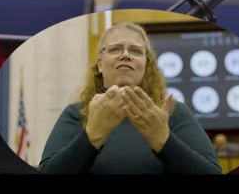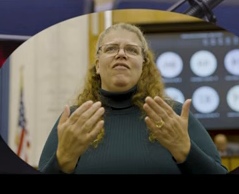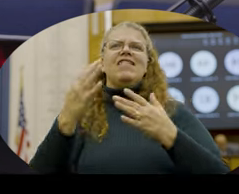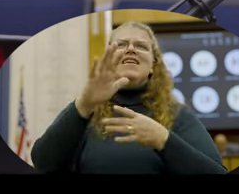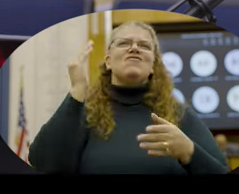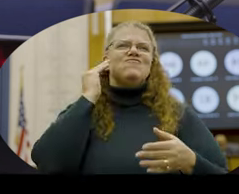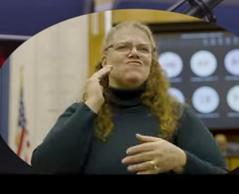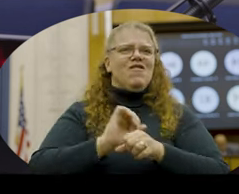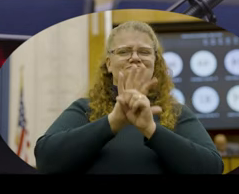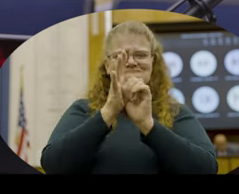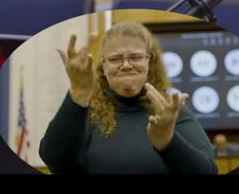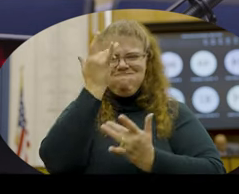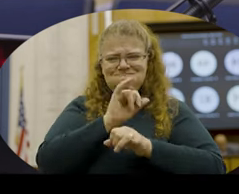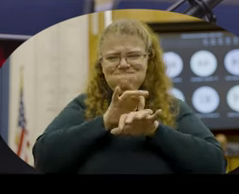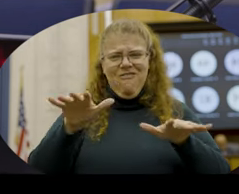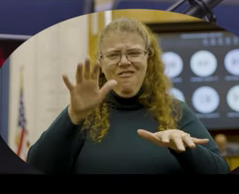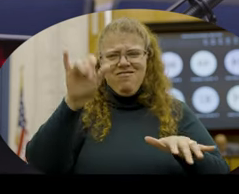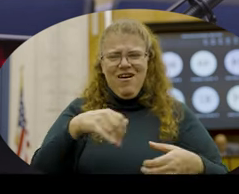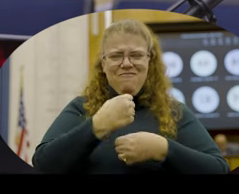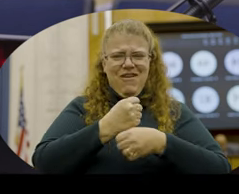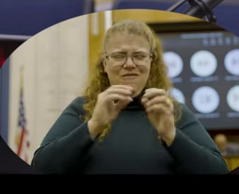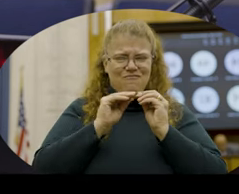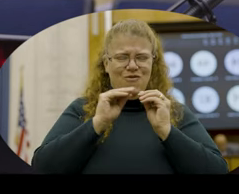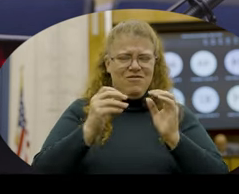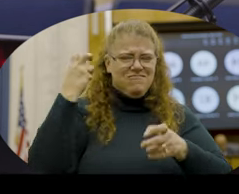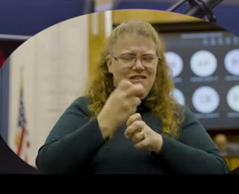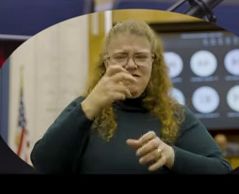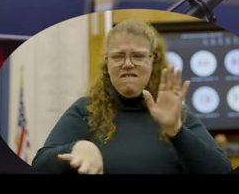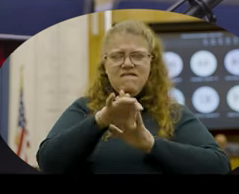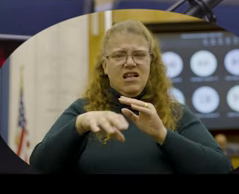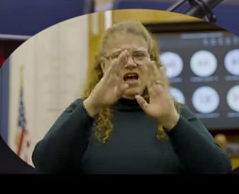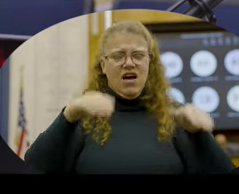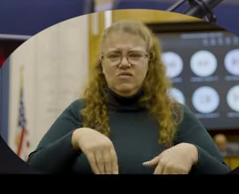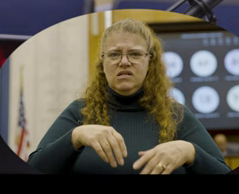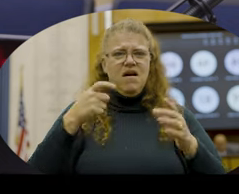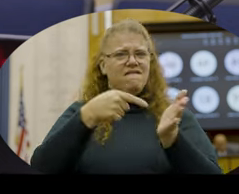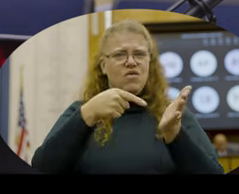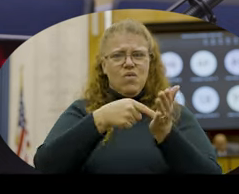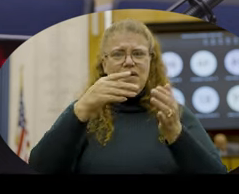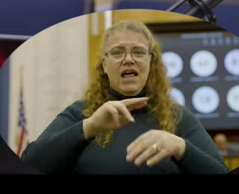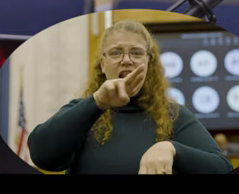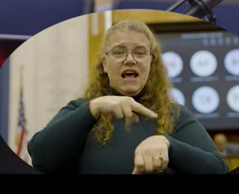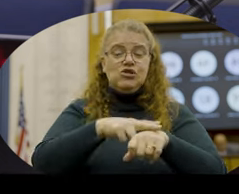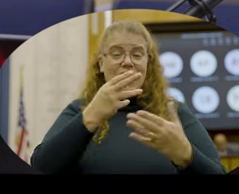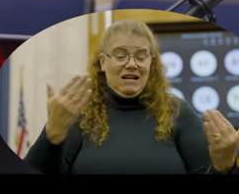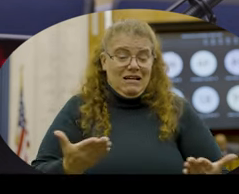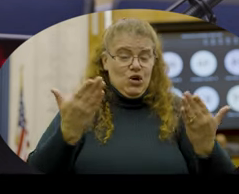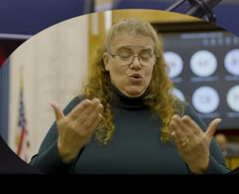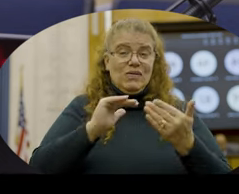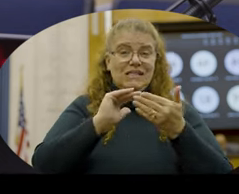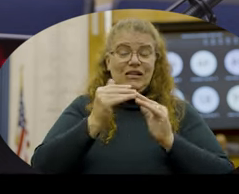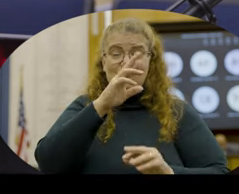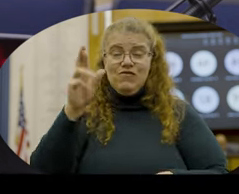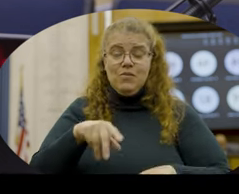and the economy have made it more difficult to find affordable housing around our nation and right here in the great city of Richmond.